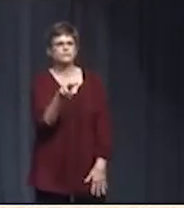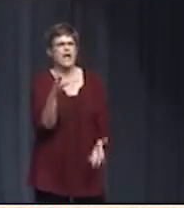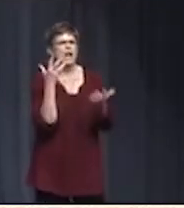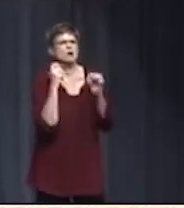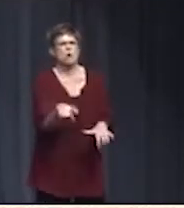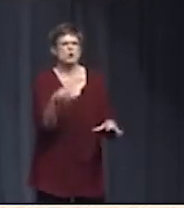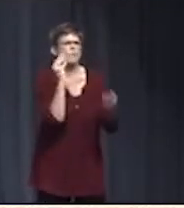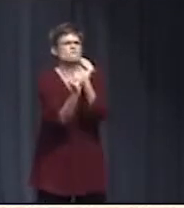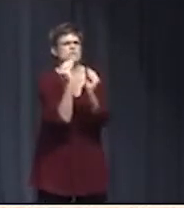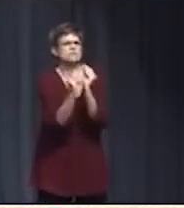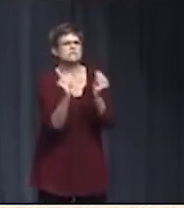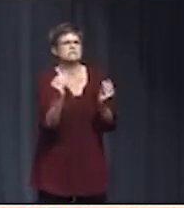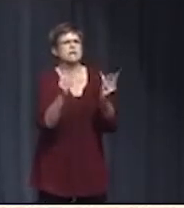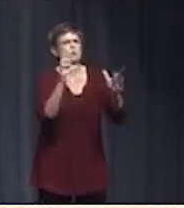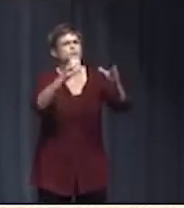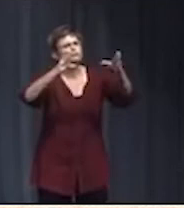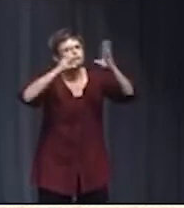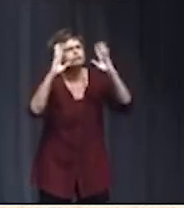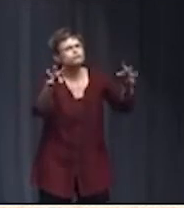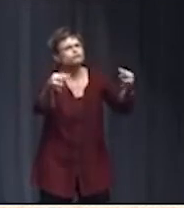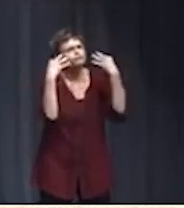fix it, I just want you to listen"?